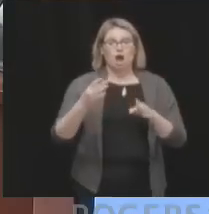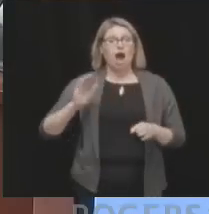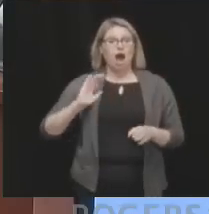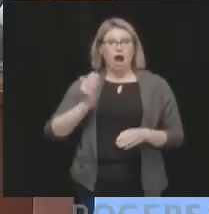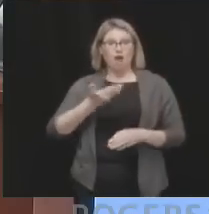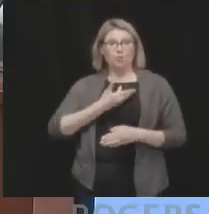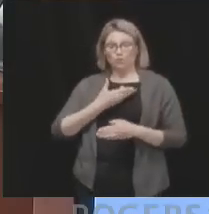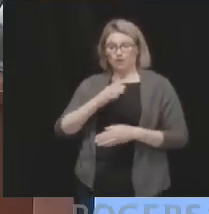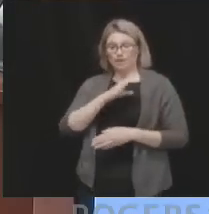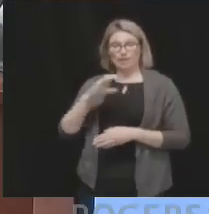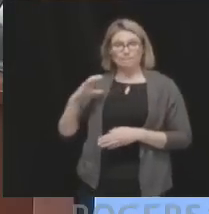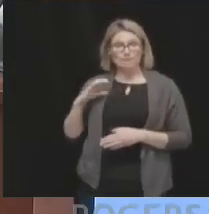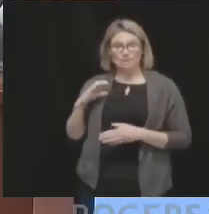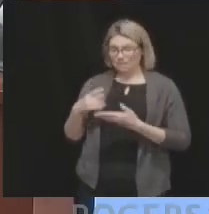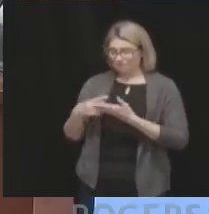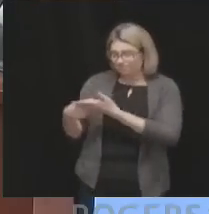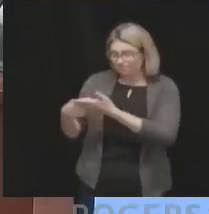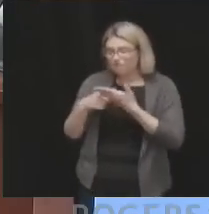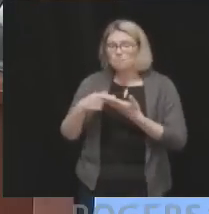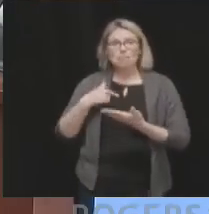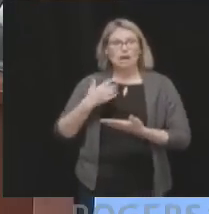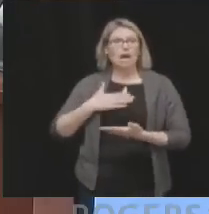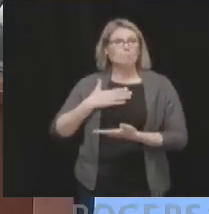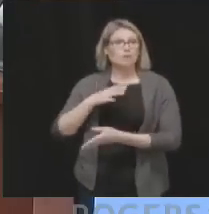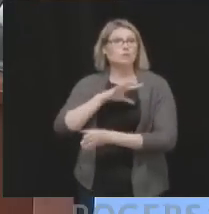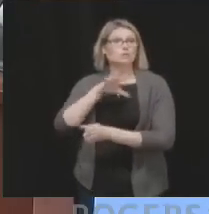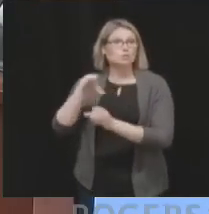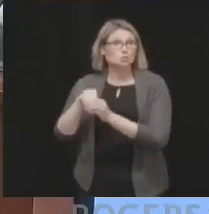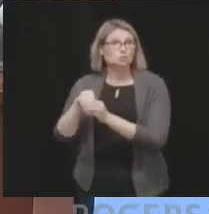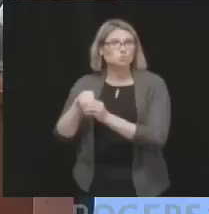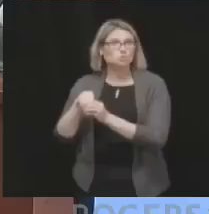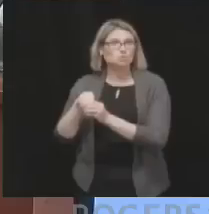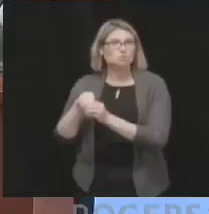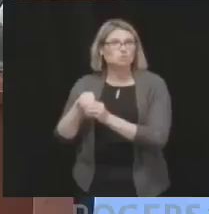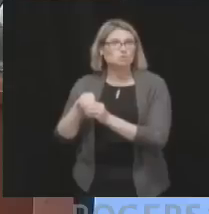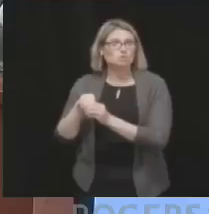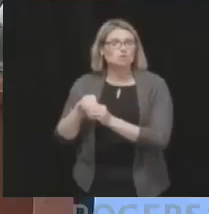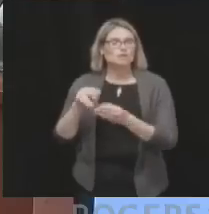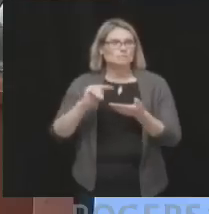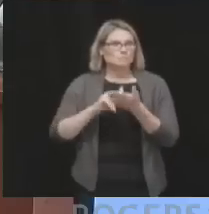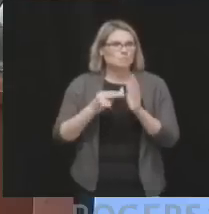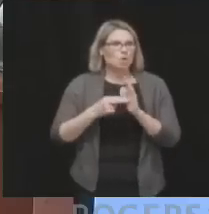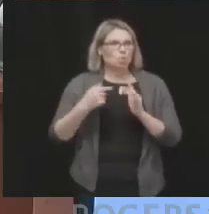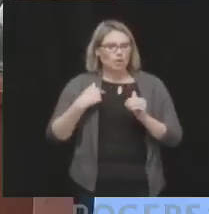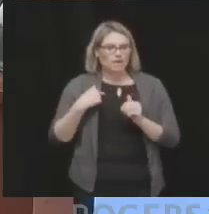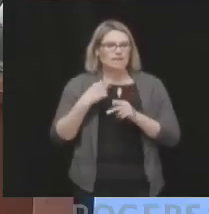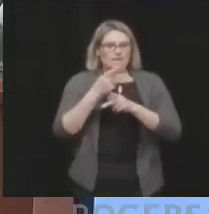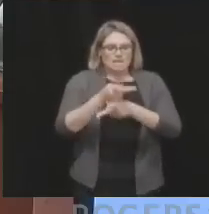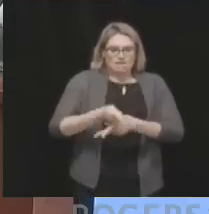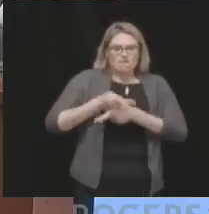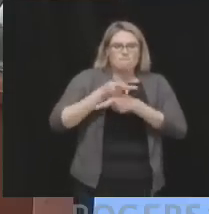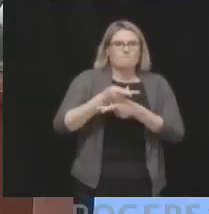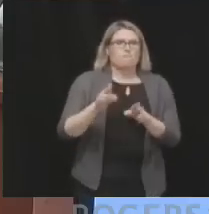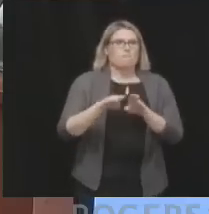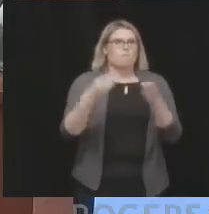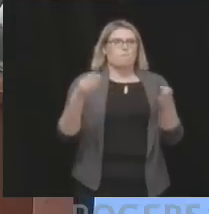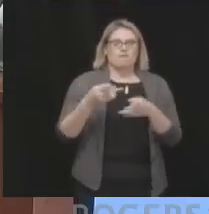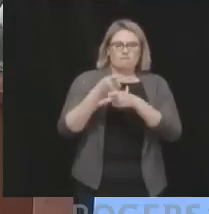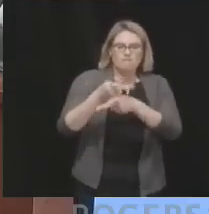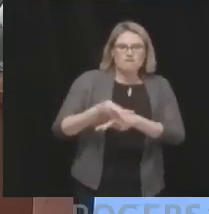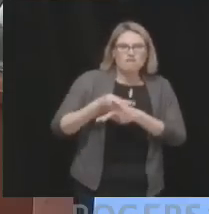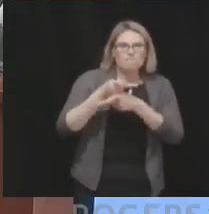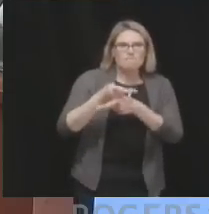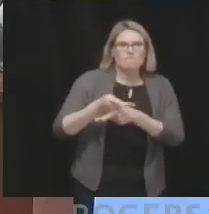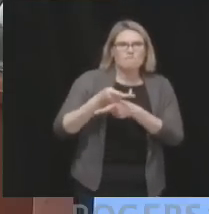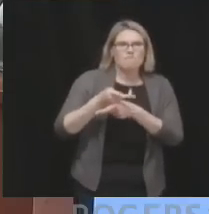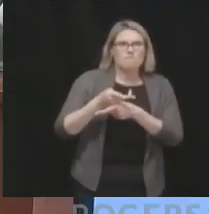check the stats, check the data, and make sure that data is available to the public so that you know what's going on in the province of New Brunswick. So I just want to